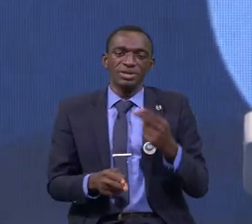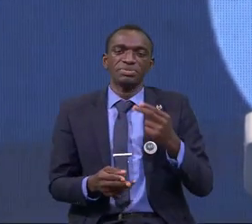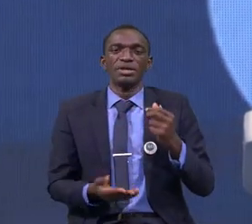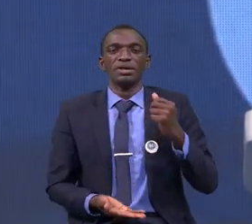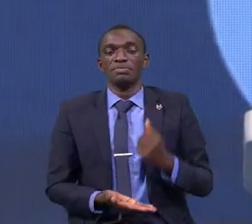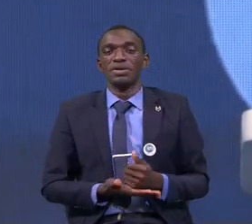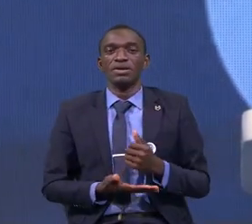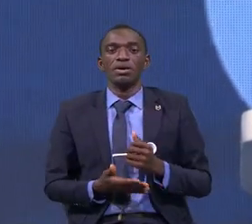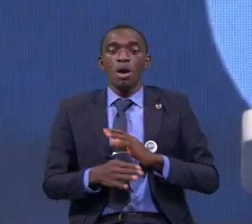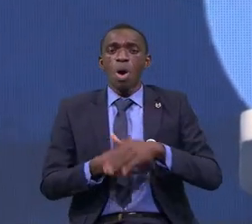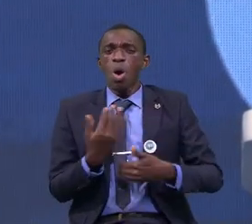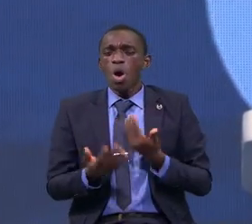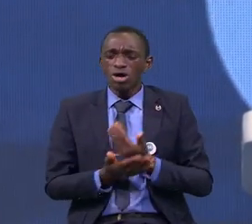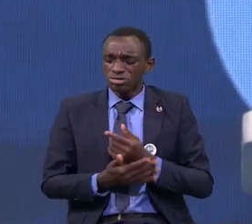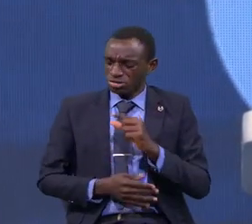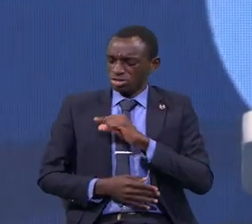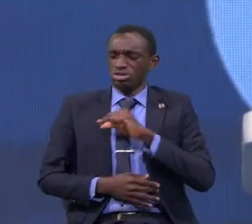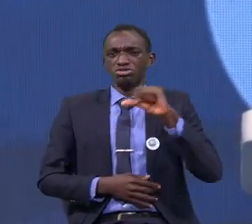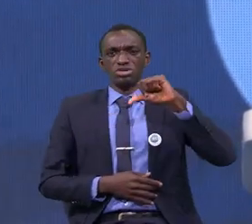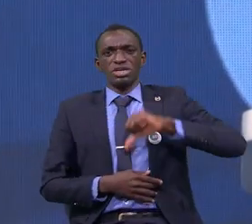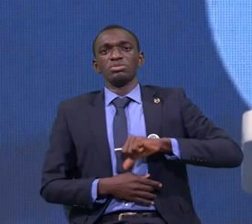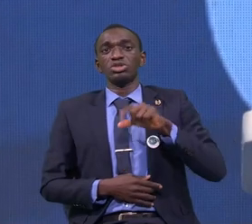All the guilt you have taken away.